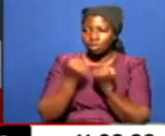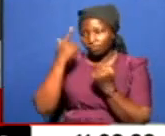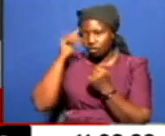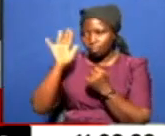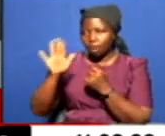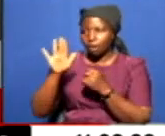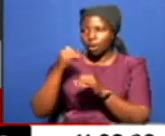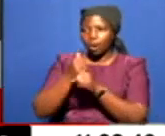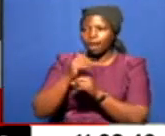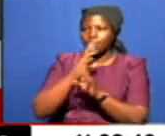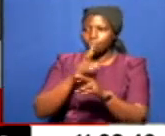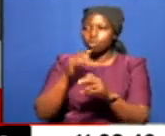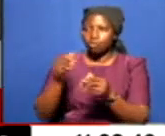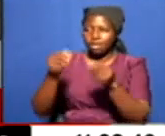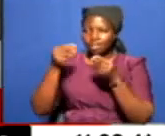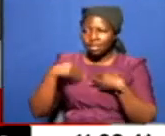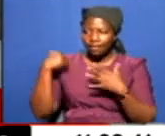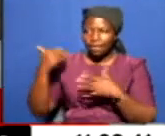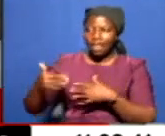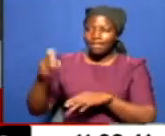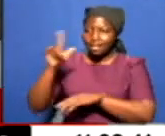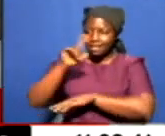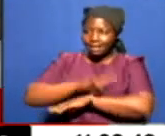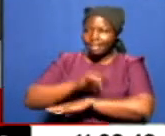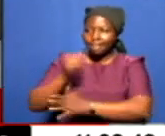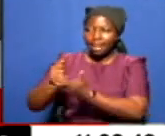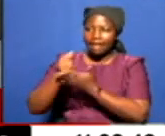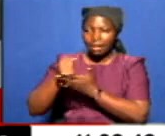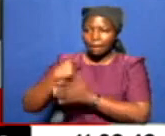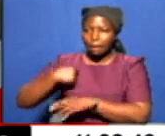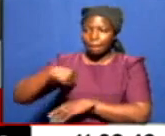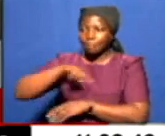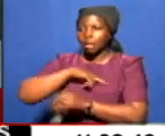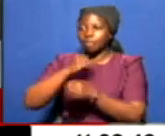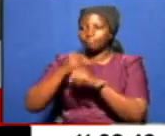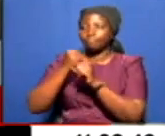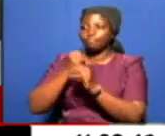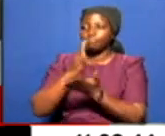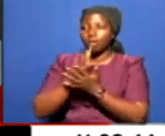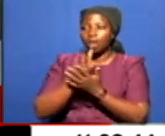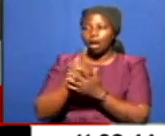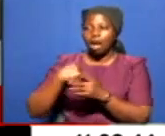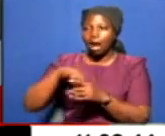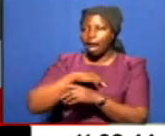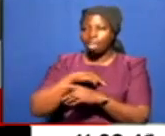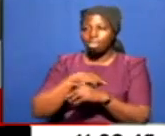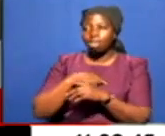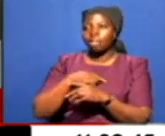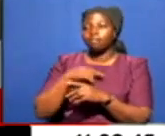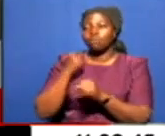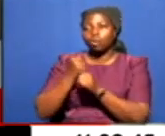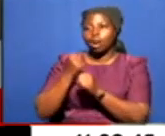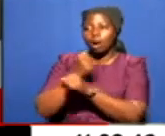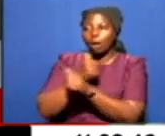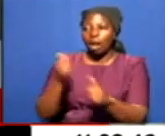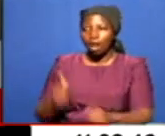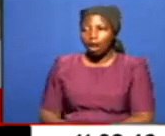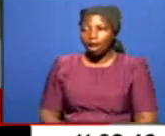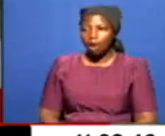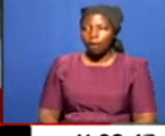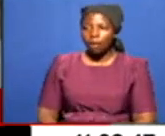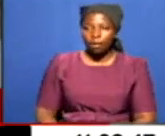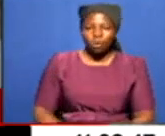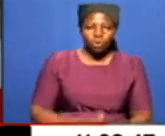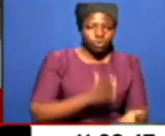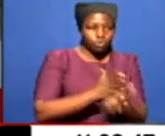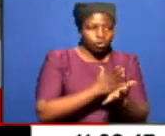on a day-to-day basis, they are really helping us in ensuring that we fulfill our mandate. Indeed. Yes. And we